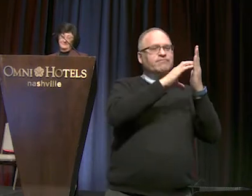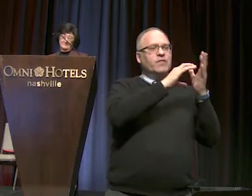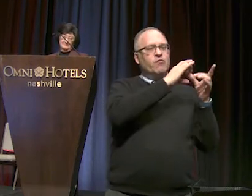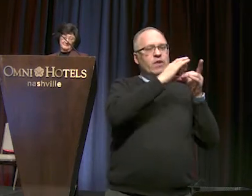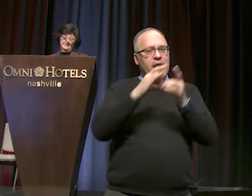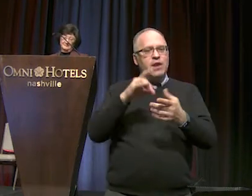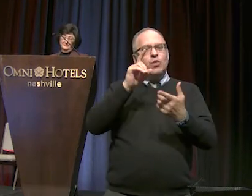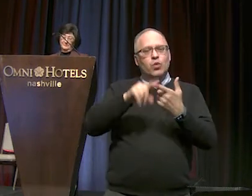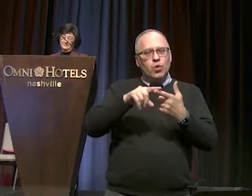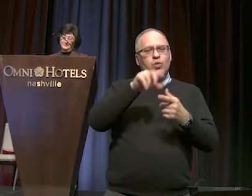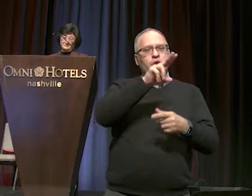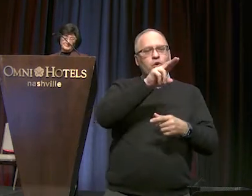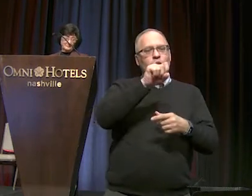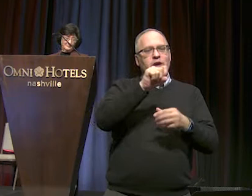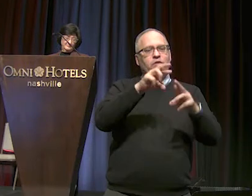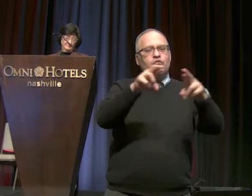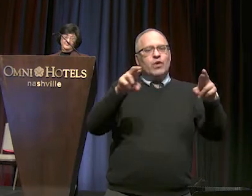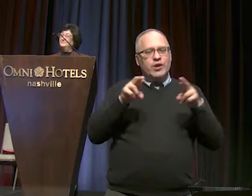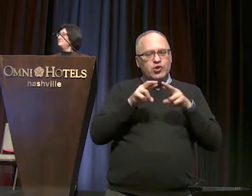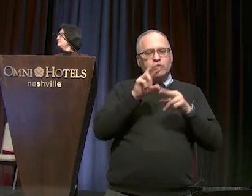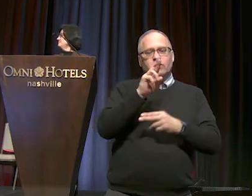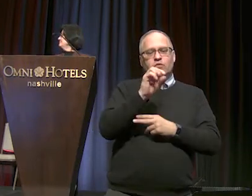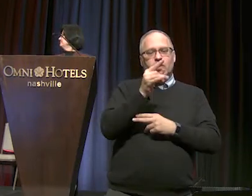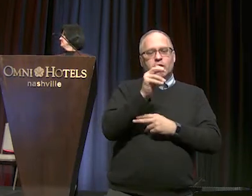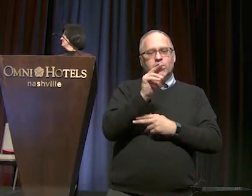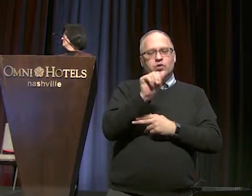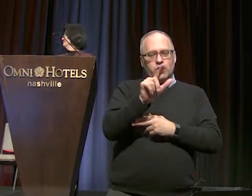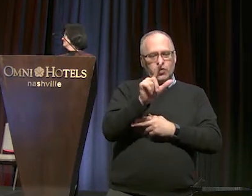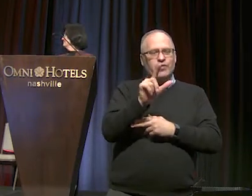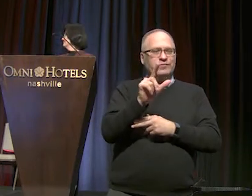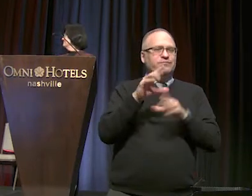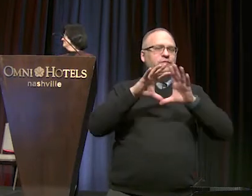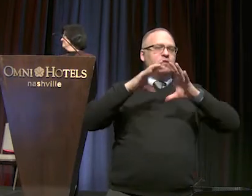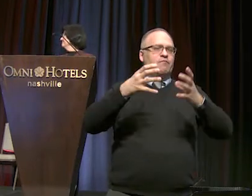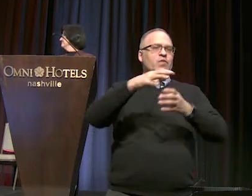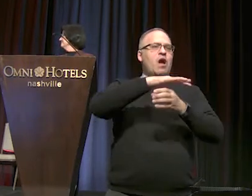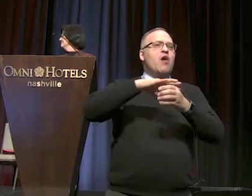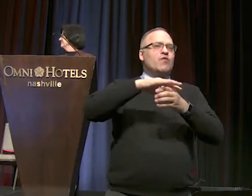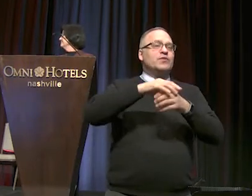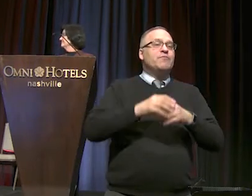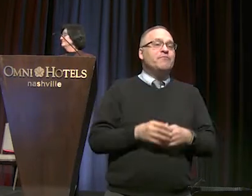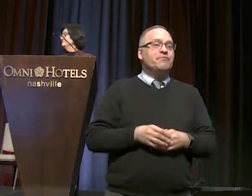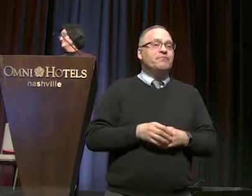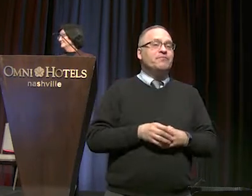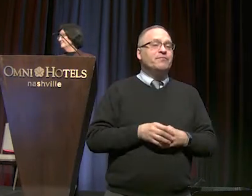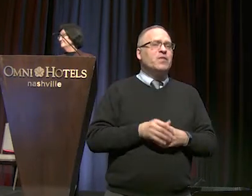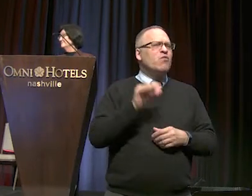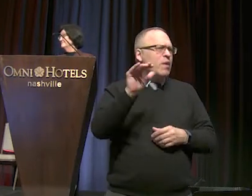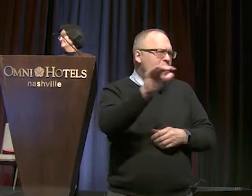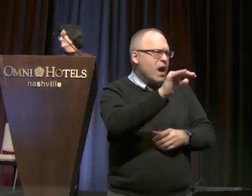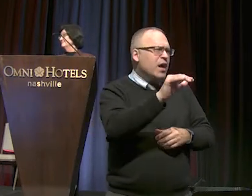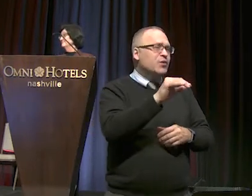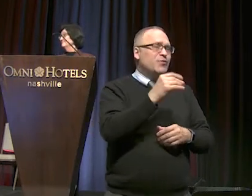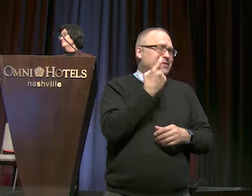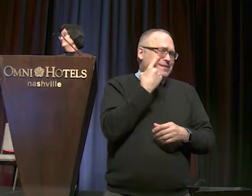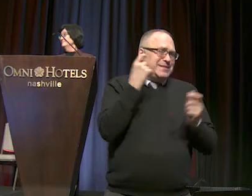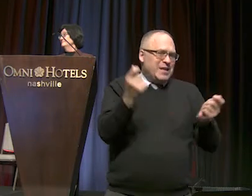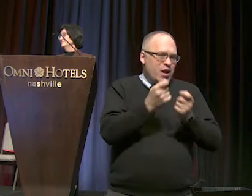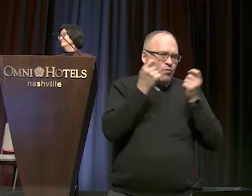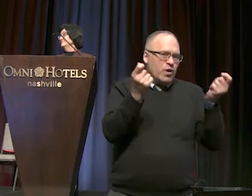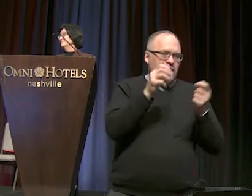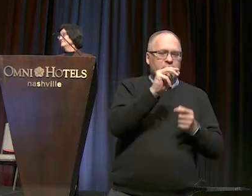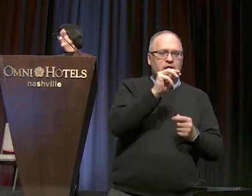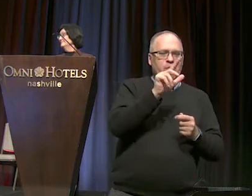remind you, this month we have celebrated Reverend Dr. Martin Luther King's birthday. And if you remember King